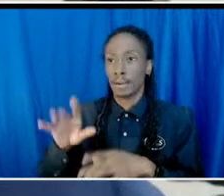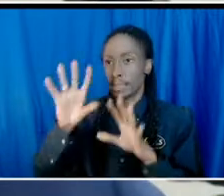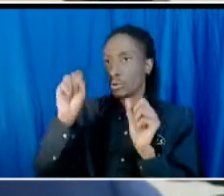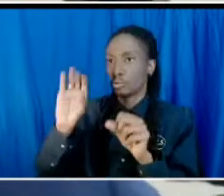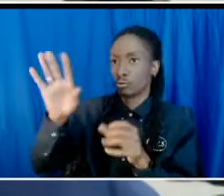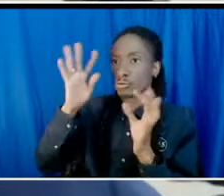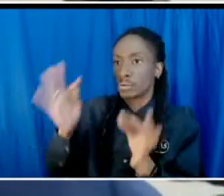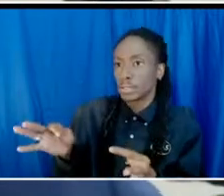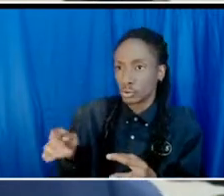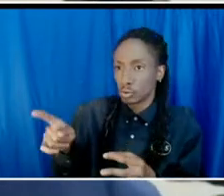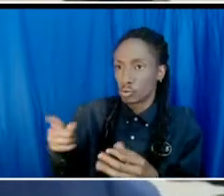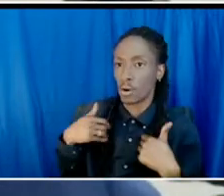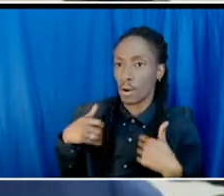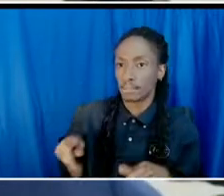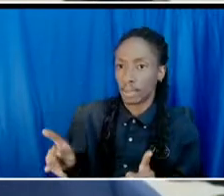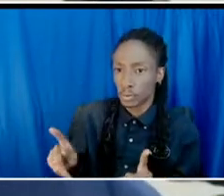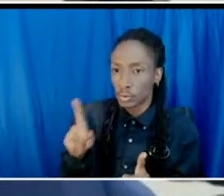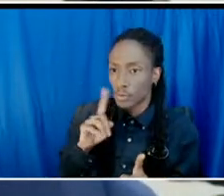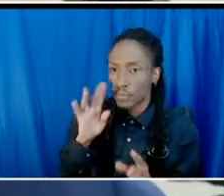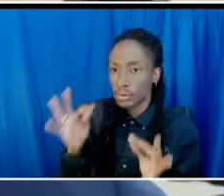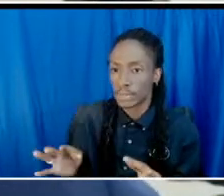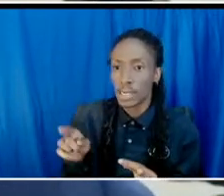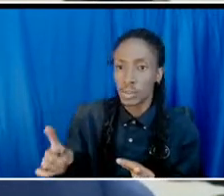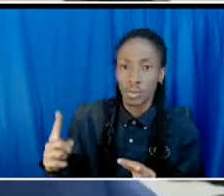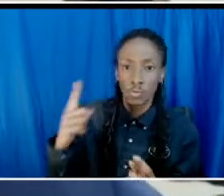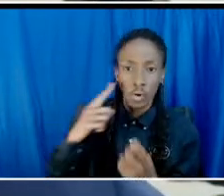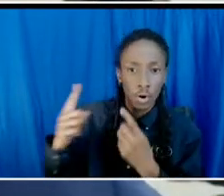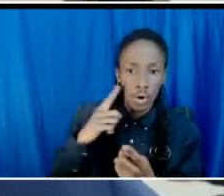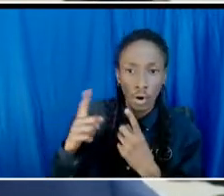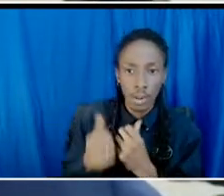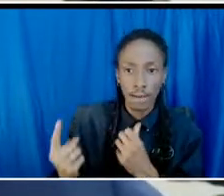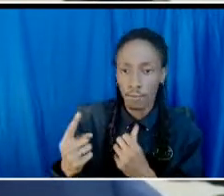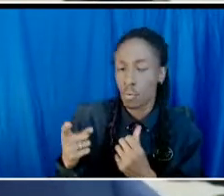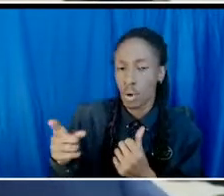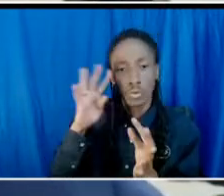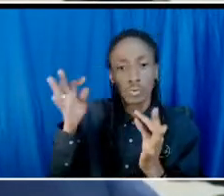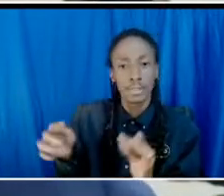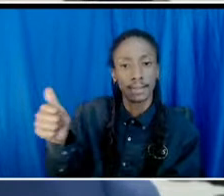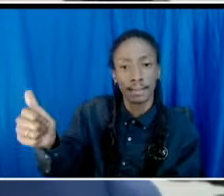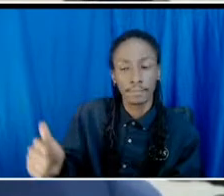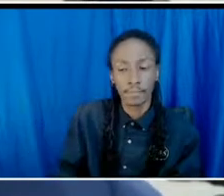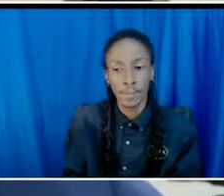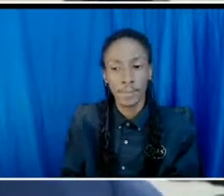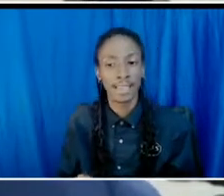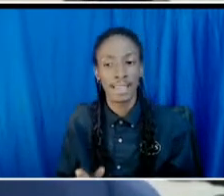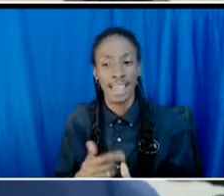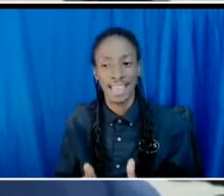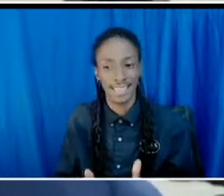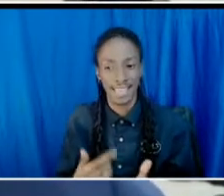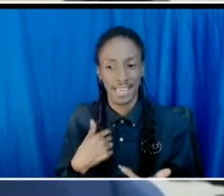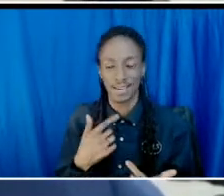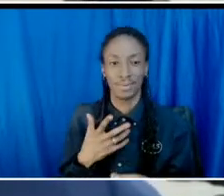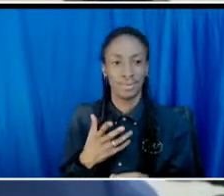this decision, and you've heard everybody, and you can make your determination. And then we jump back in,